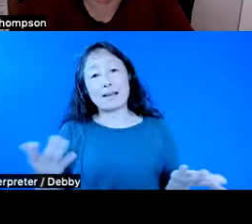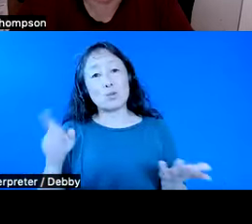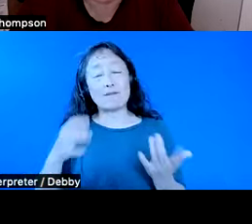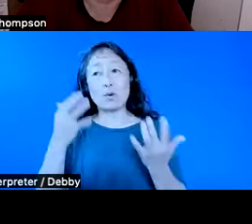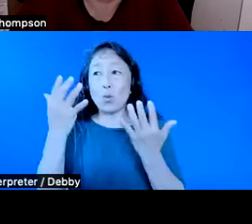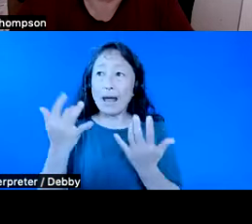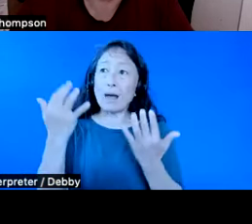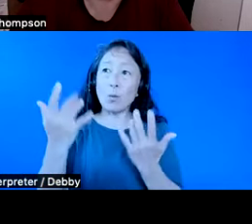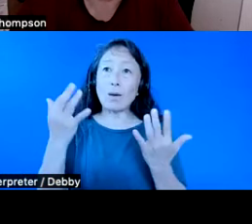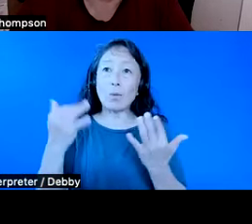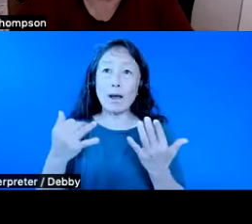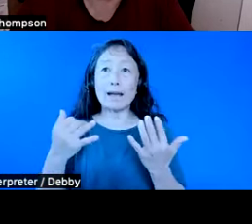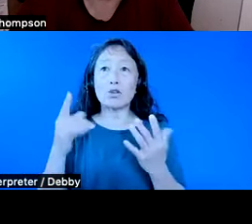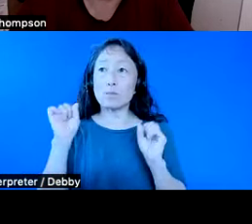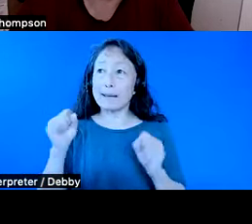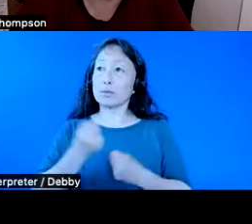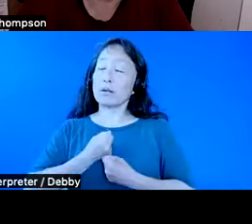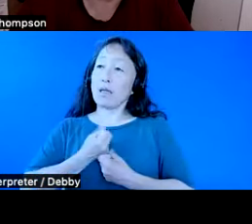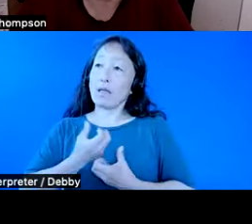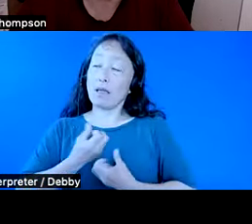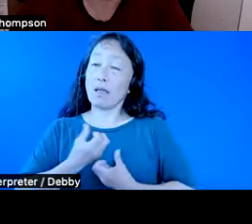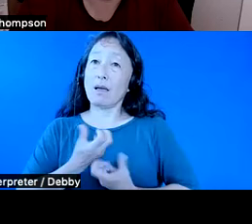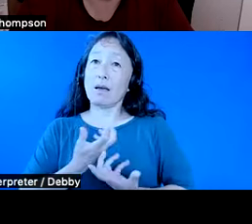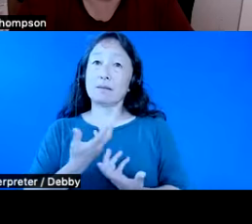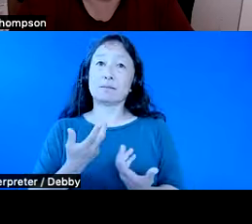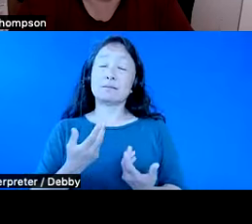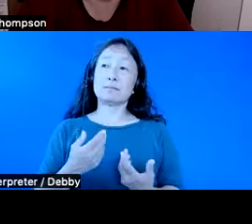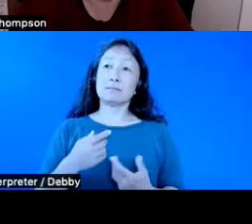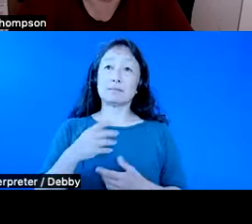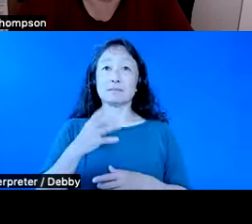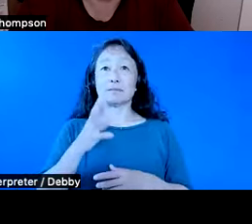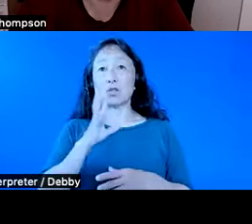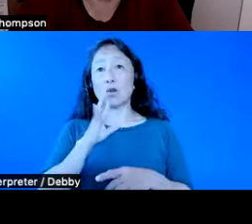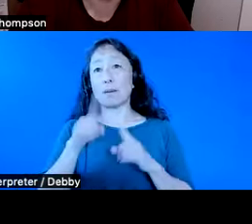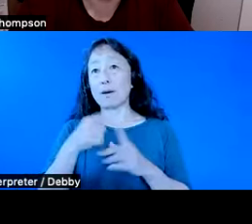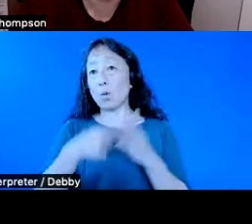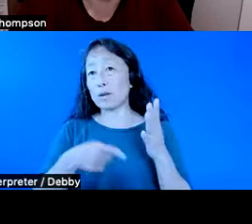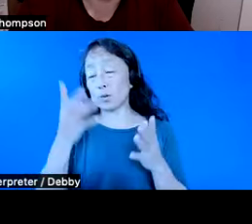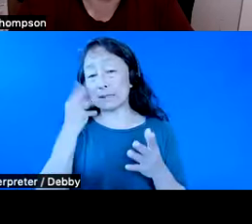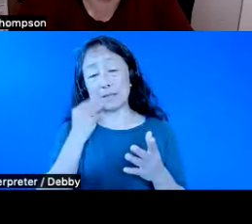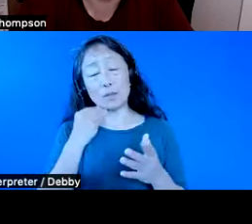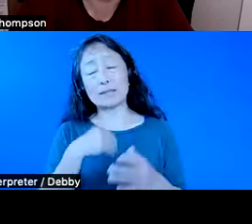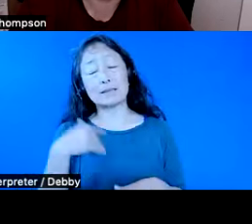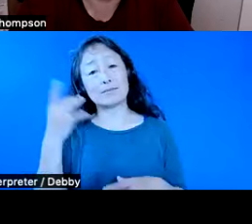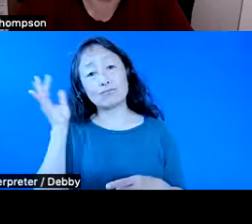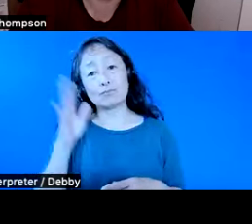with somebody about what has happened or what you're experiencing. Yeah.